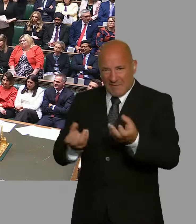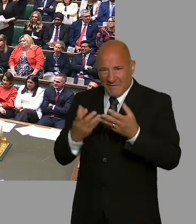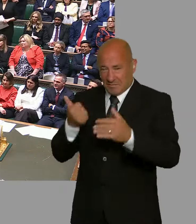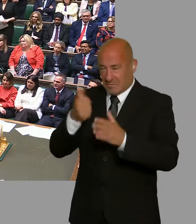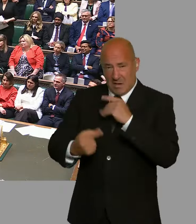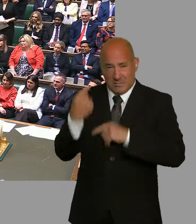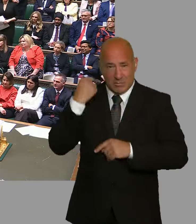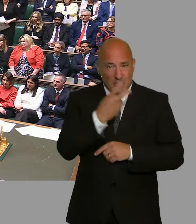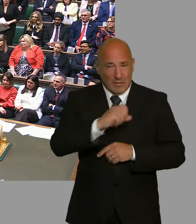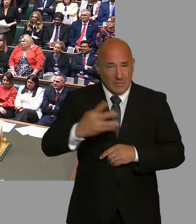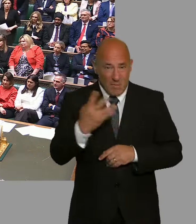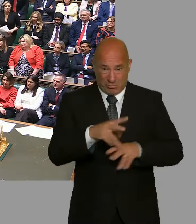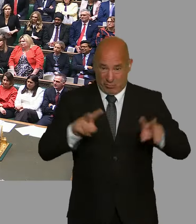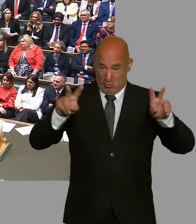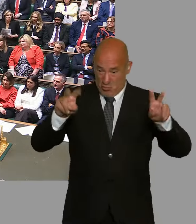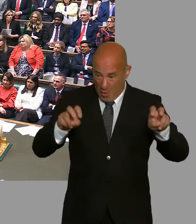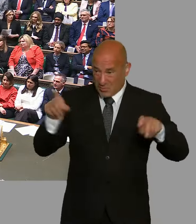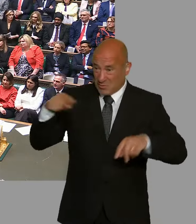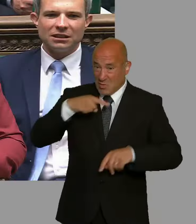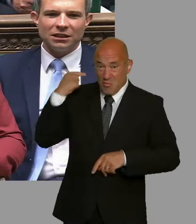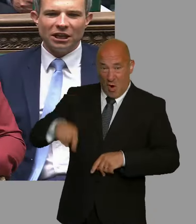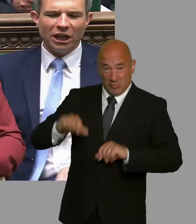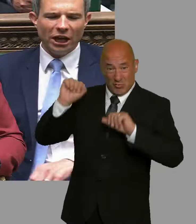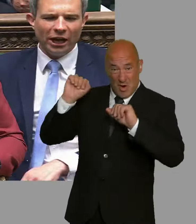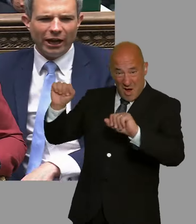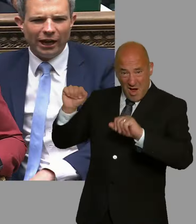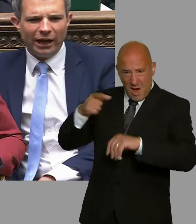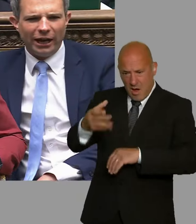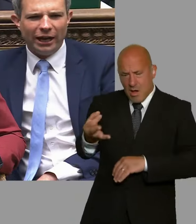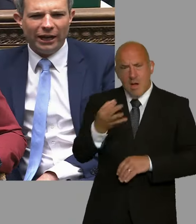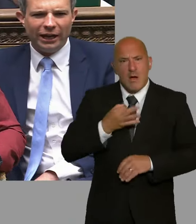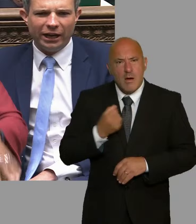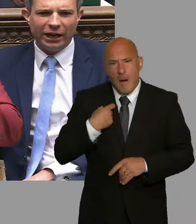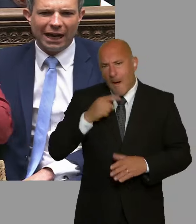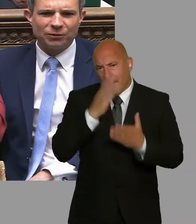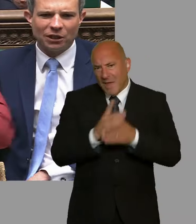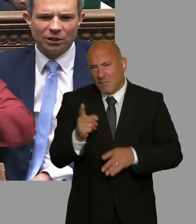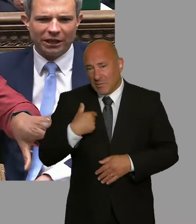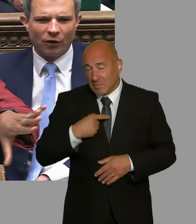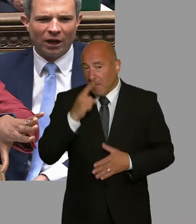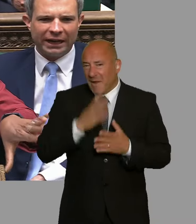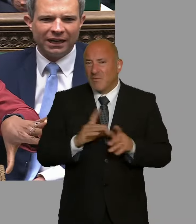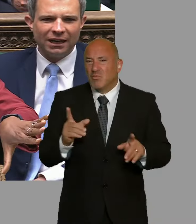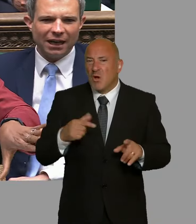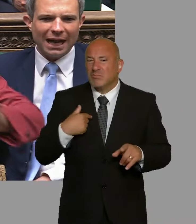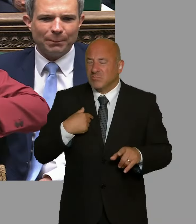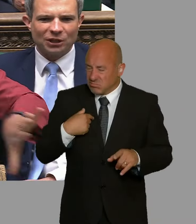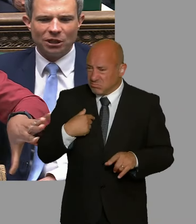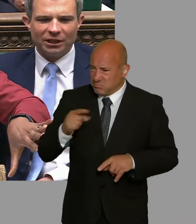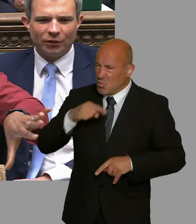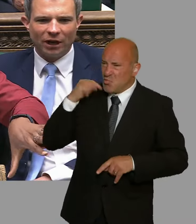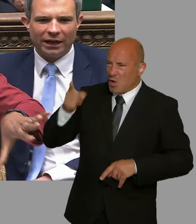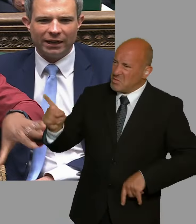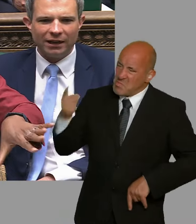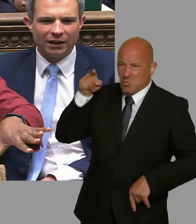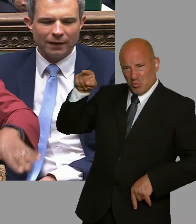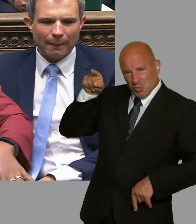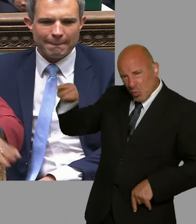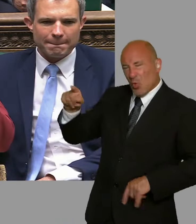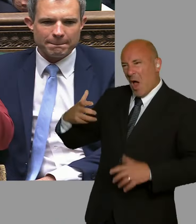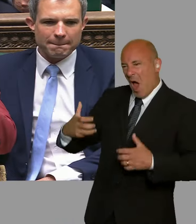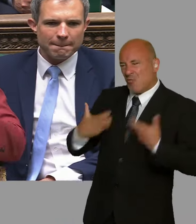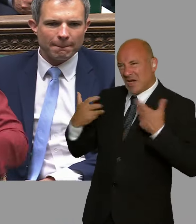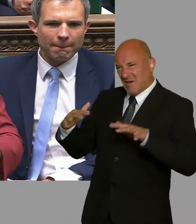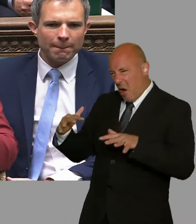aggressor. Mr. Speaker, it was our government that stood behind Ukraine and led the way in Europe. Everything he has said this